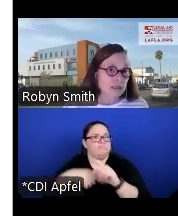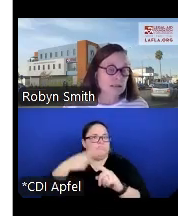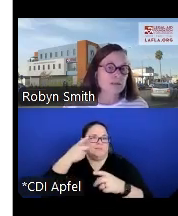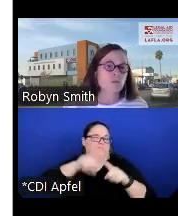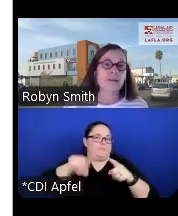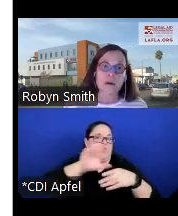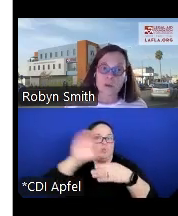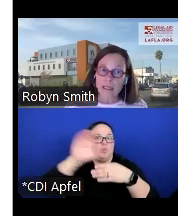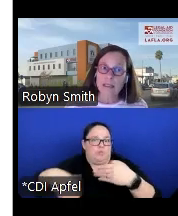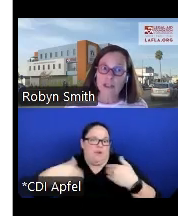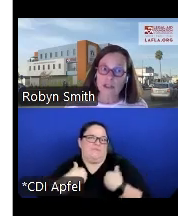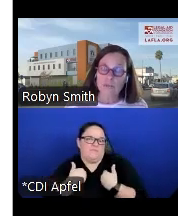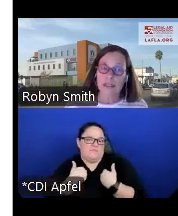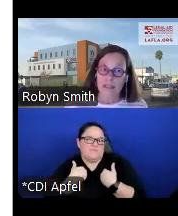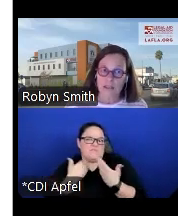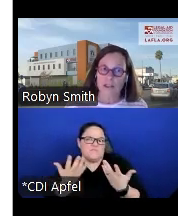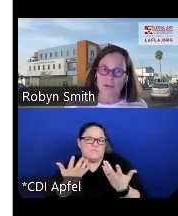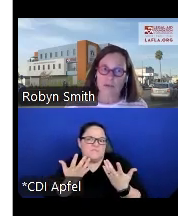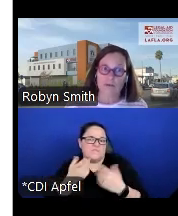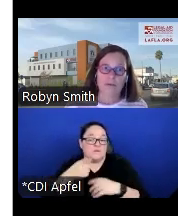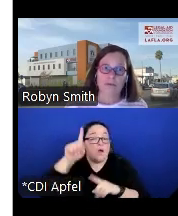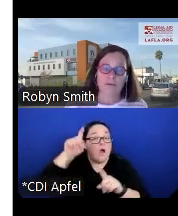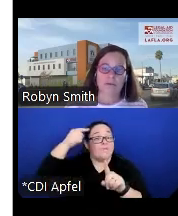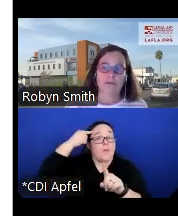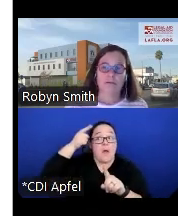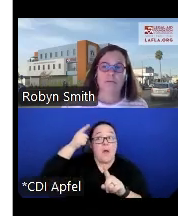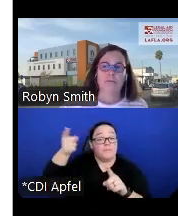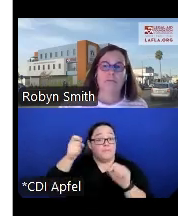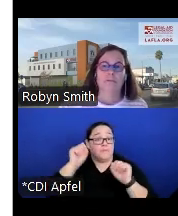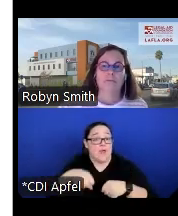of things without getting a judgment against you.